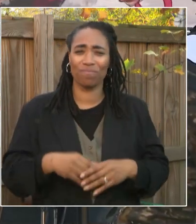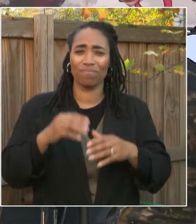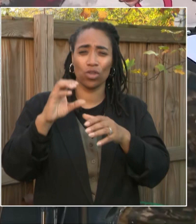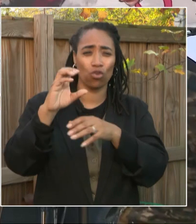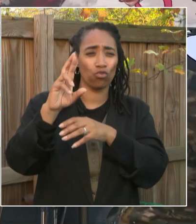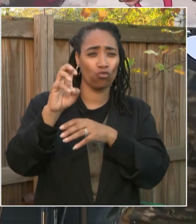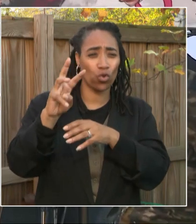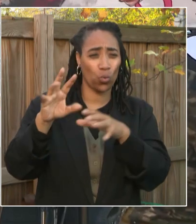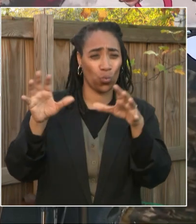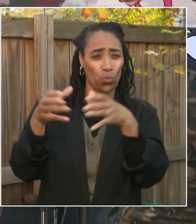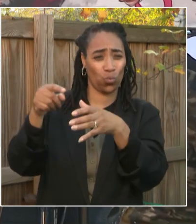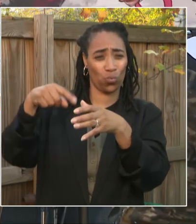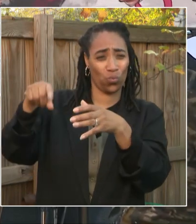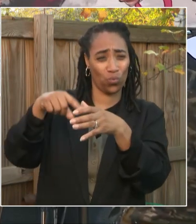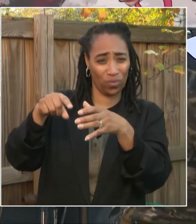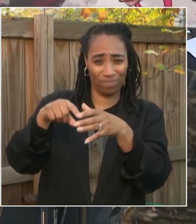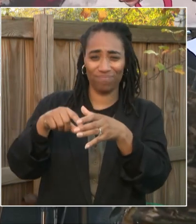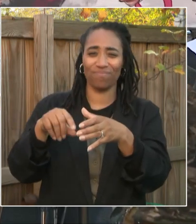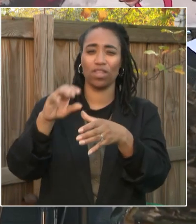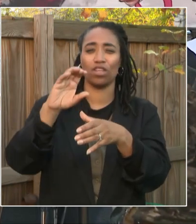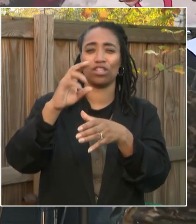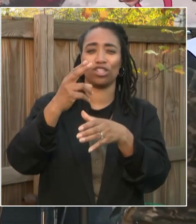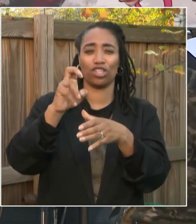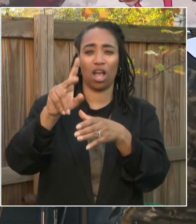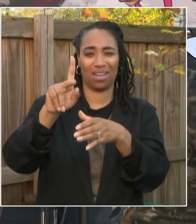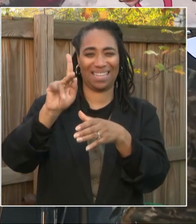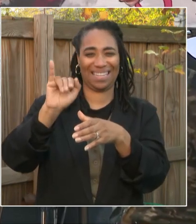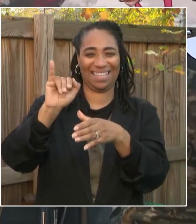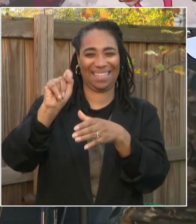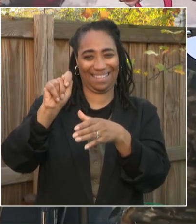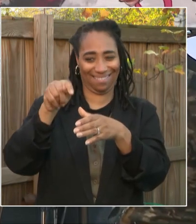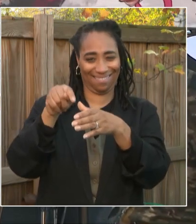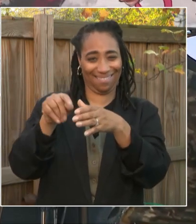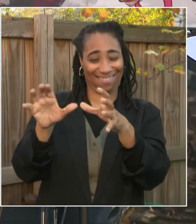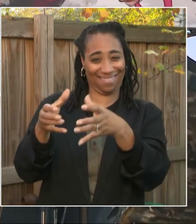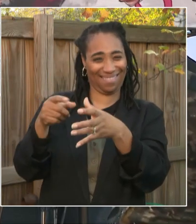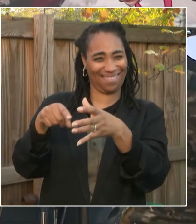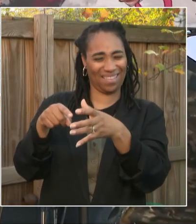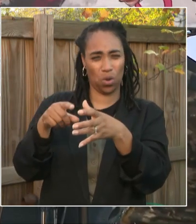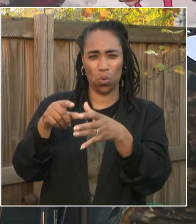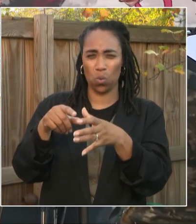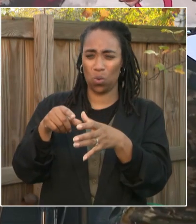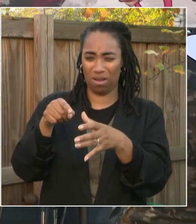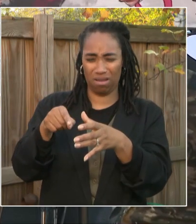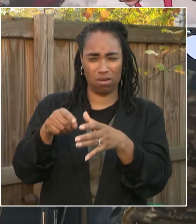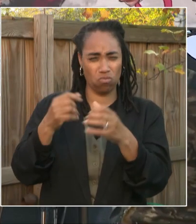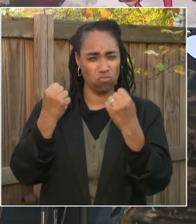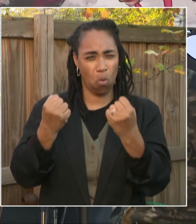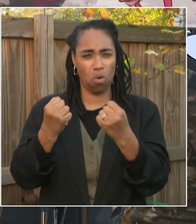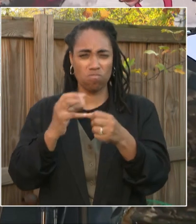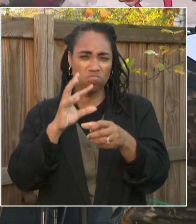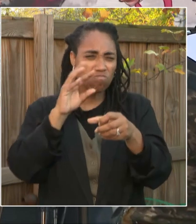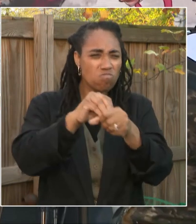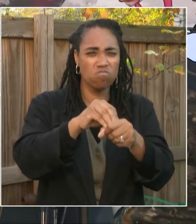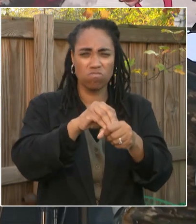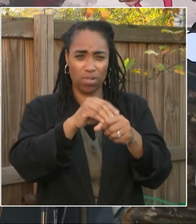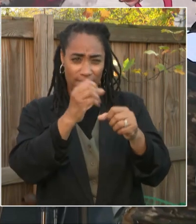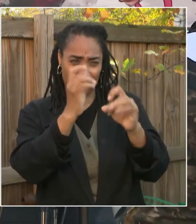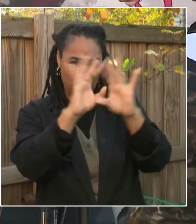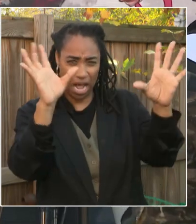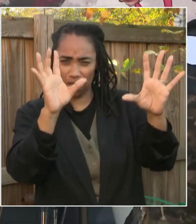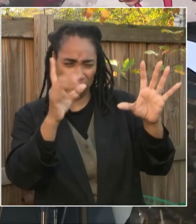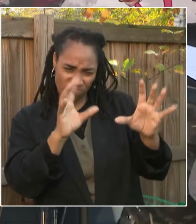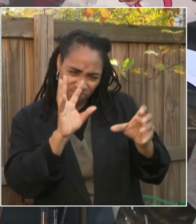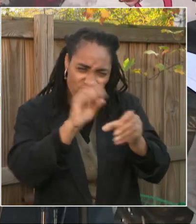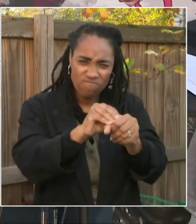of challenging violence in the region. But Ron Moulton brought them to us at Community of Hope, and we helped Mo